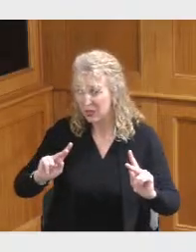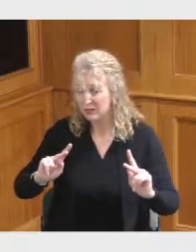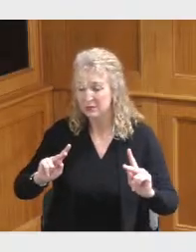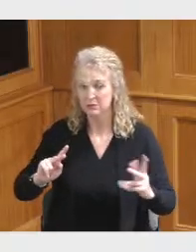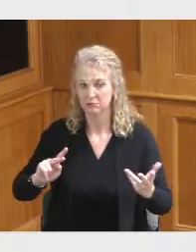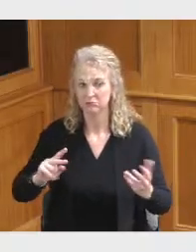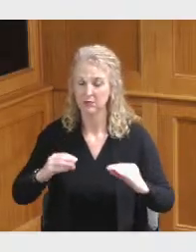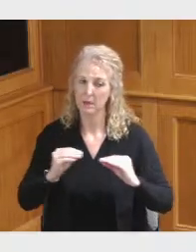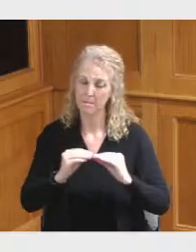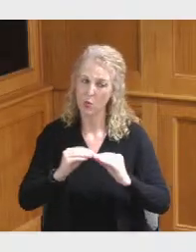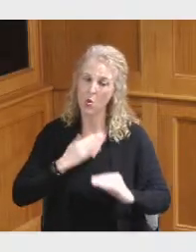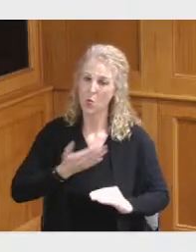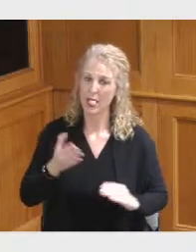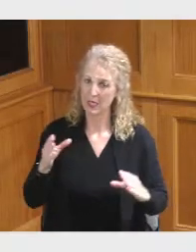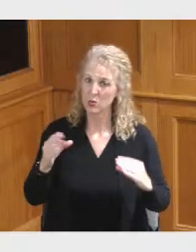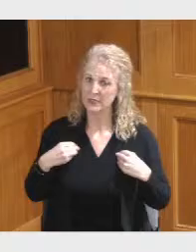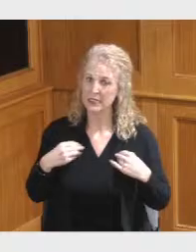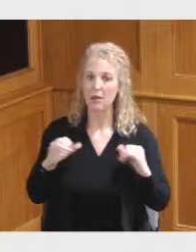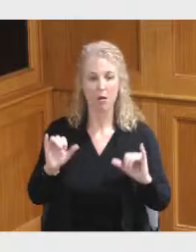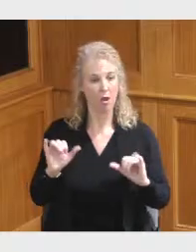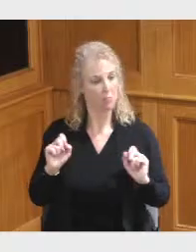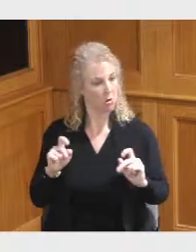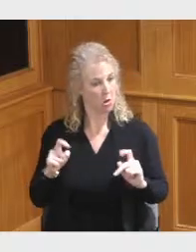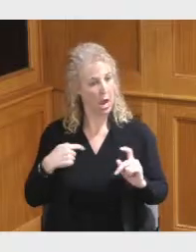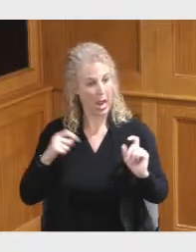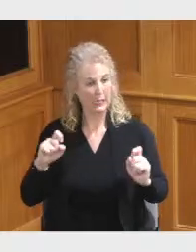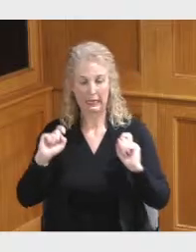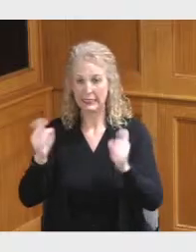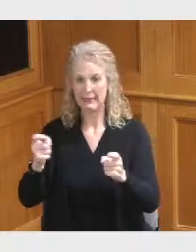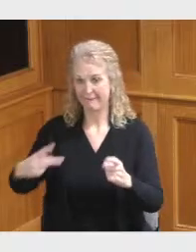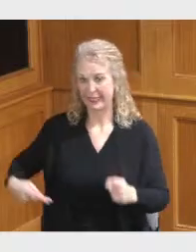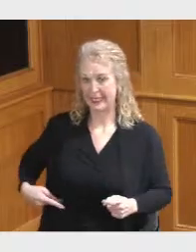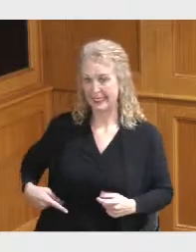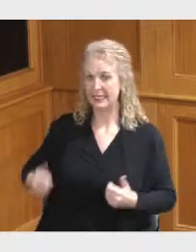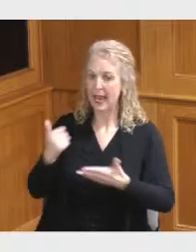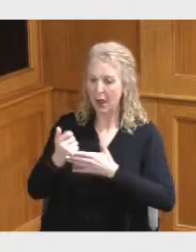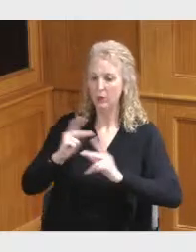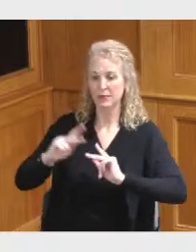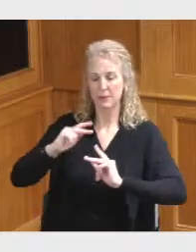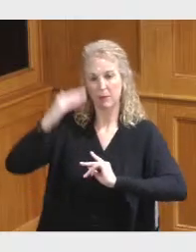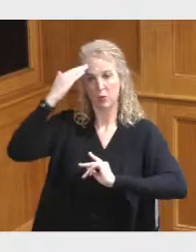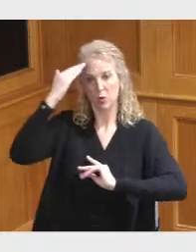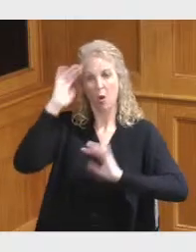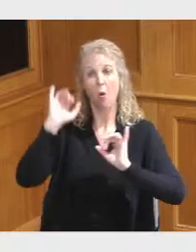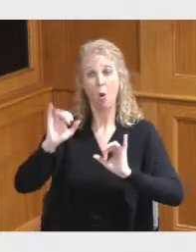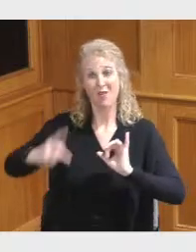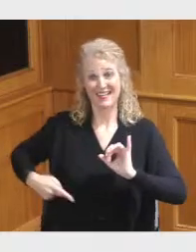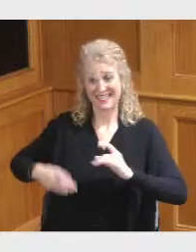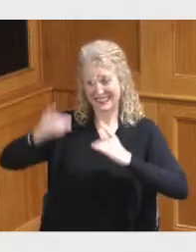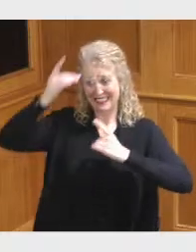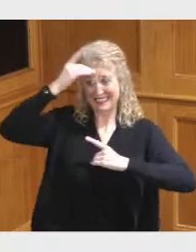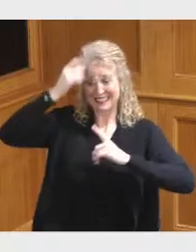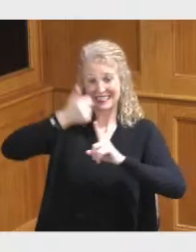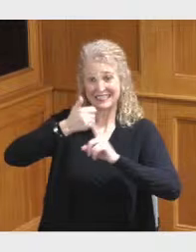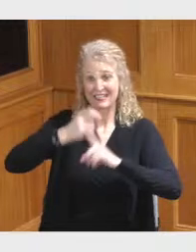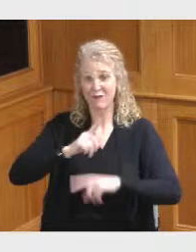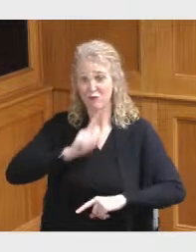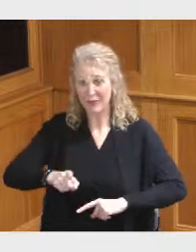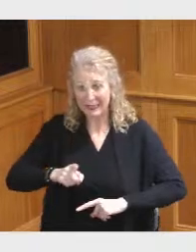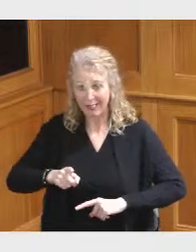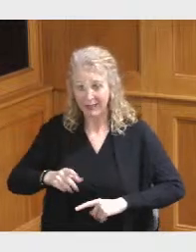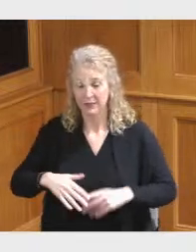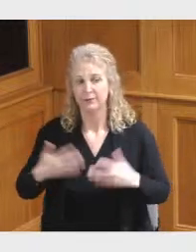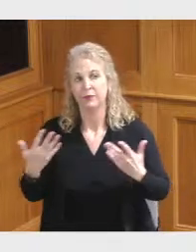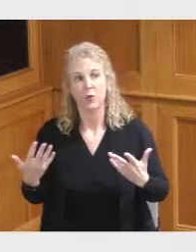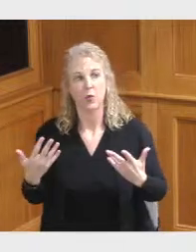accepting the norm of and the gift of life, the living donors, we raise the awareness of kidney disease and how we can help these recipients.